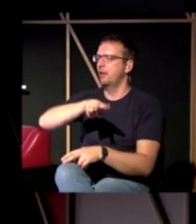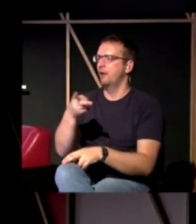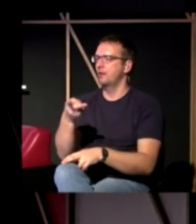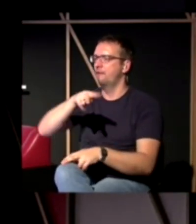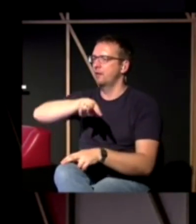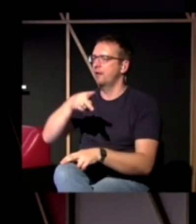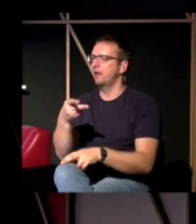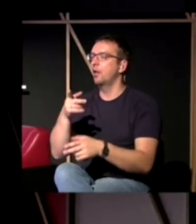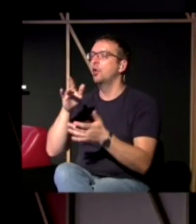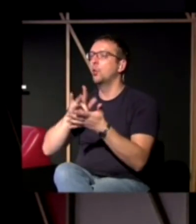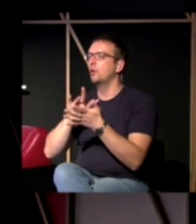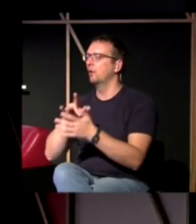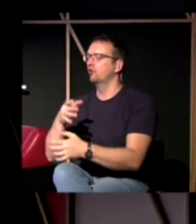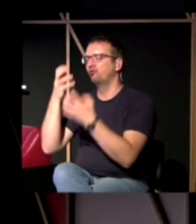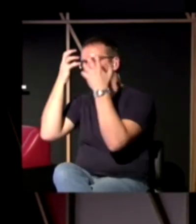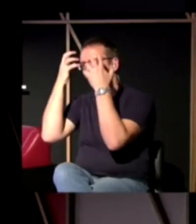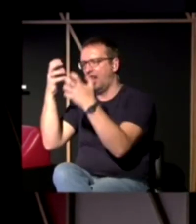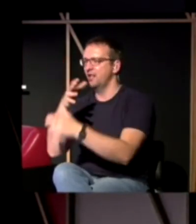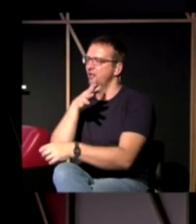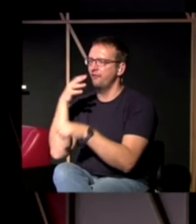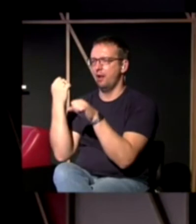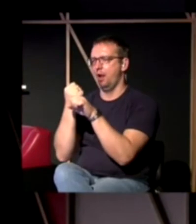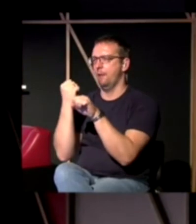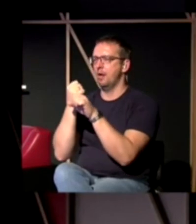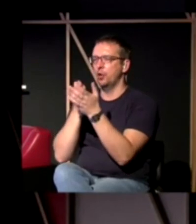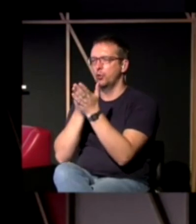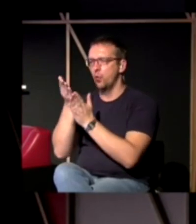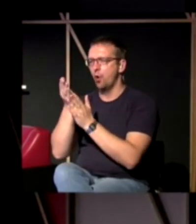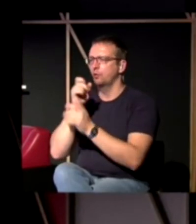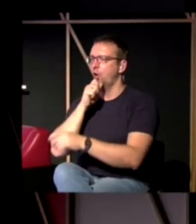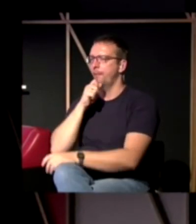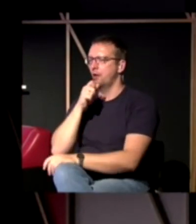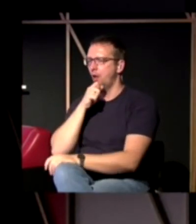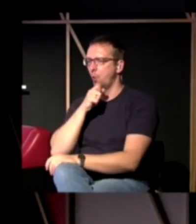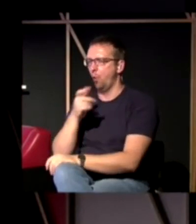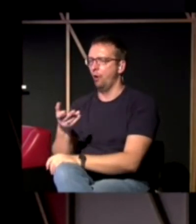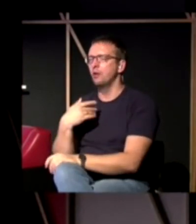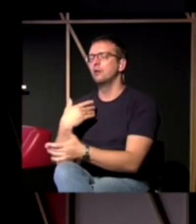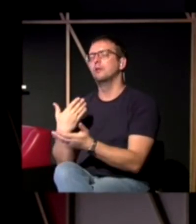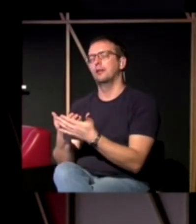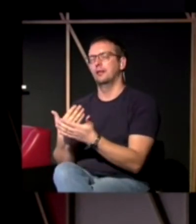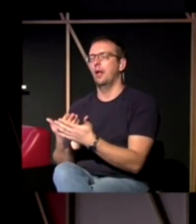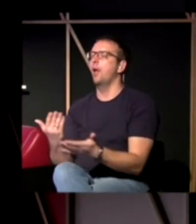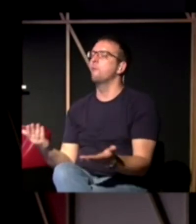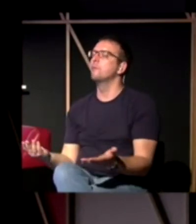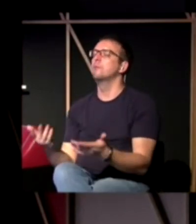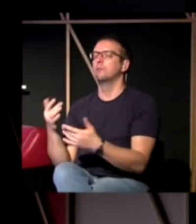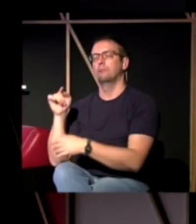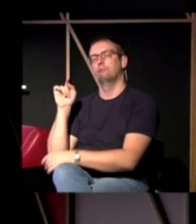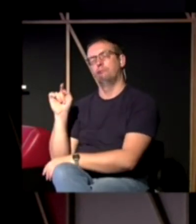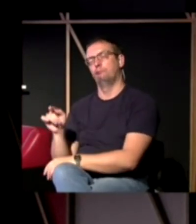panel, there was also already for the first time in history English commentator, not only Russian speaking but English speaking commentator in